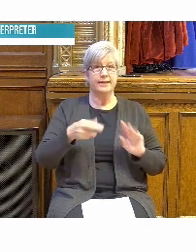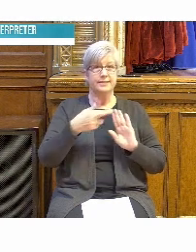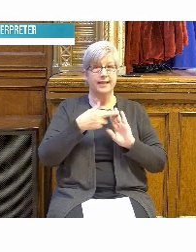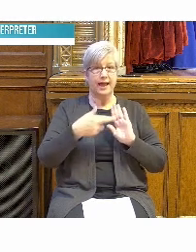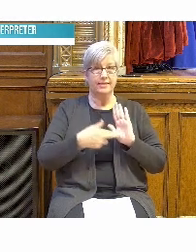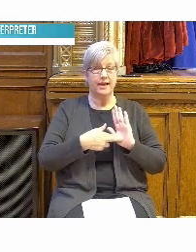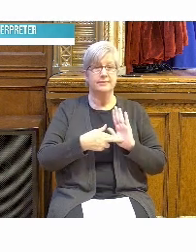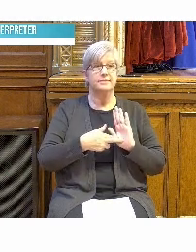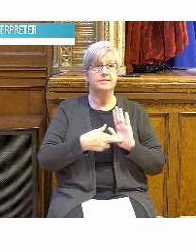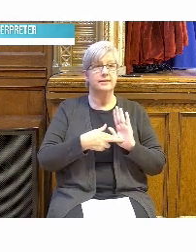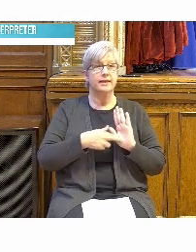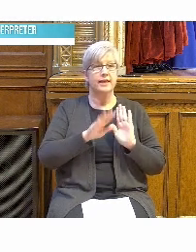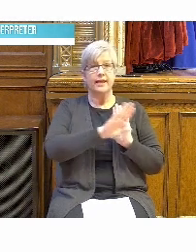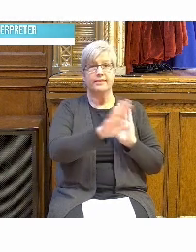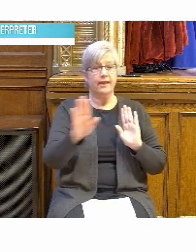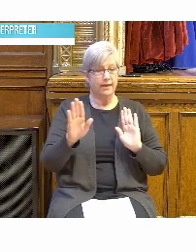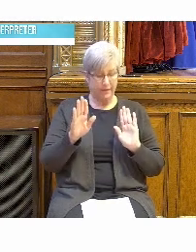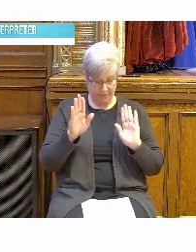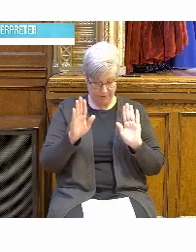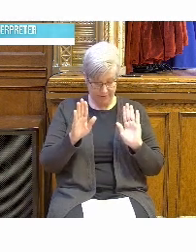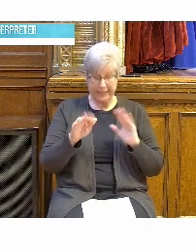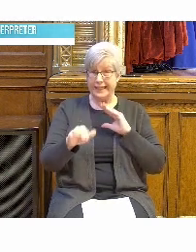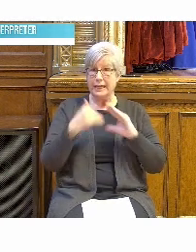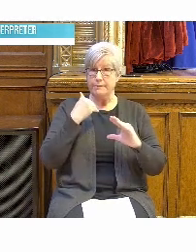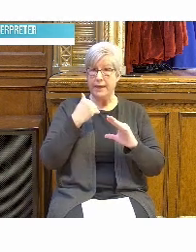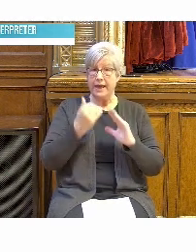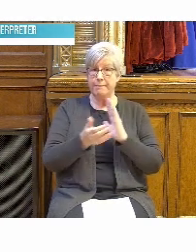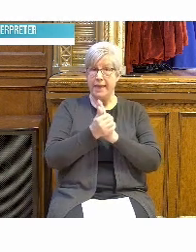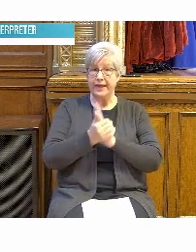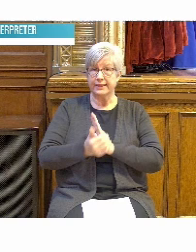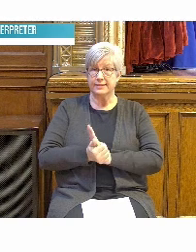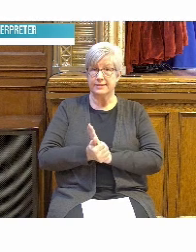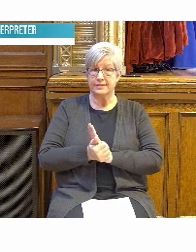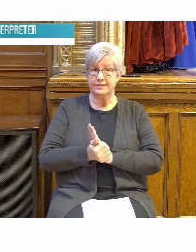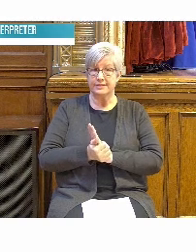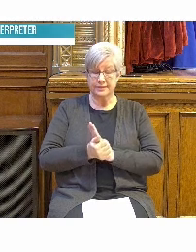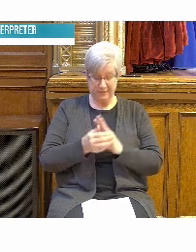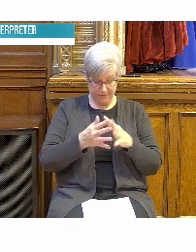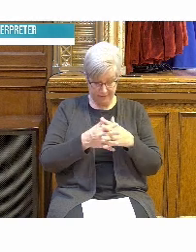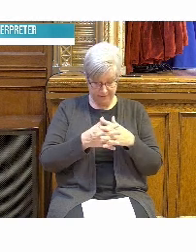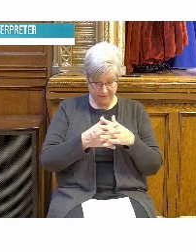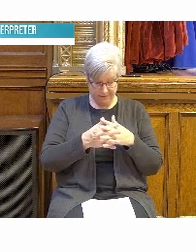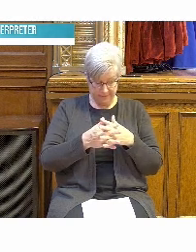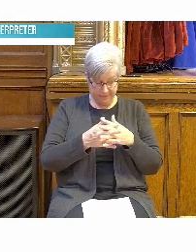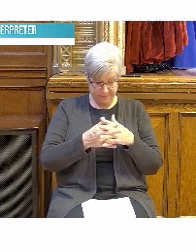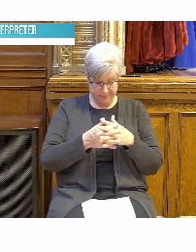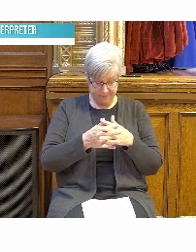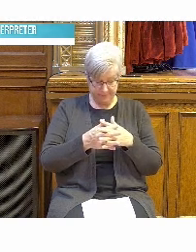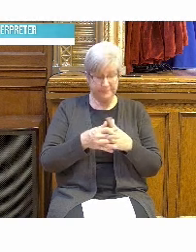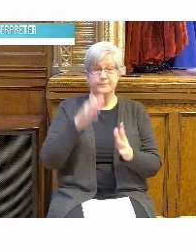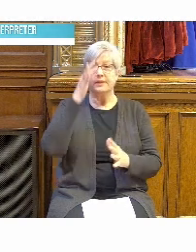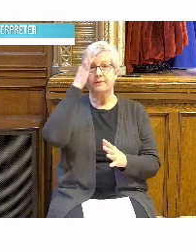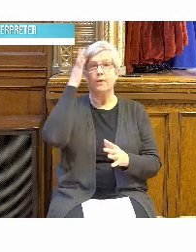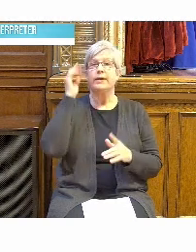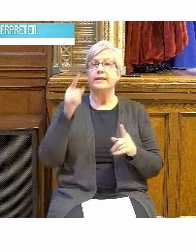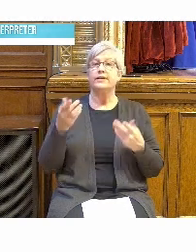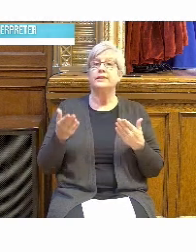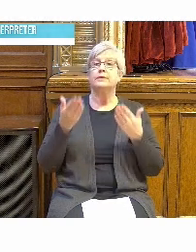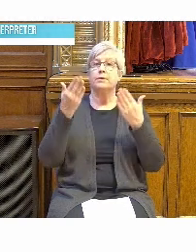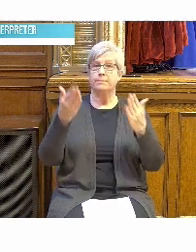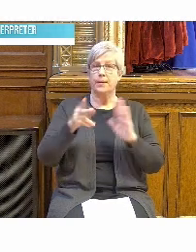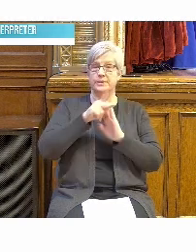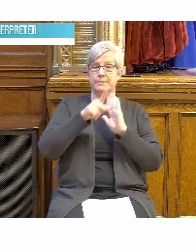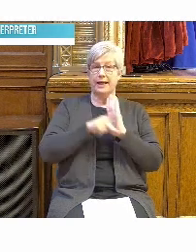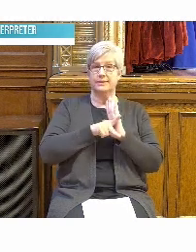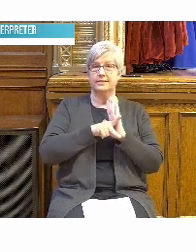guidelines in their email packet, if you received one. But if there are, here's the proposed